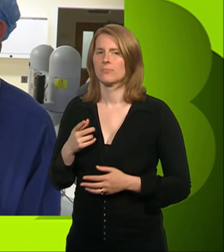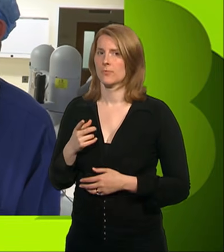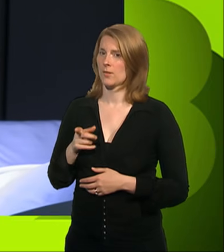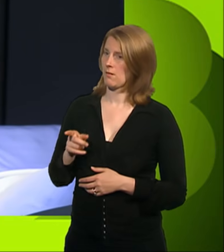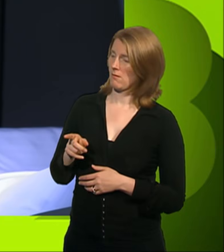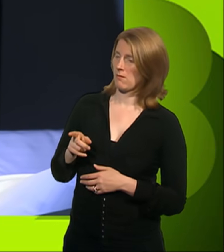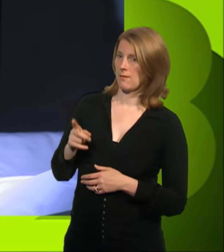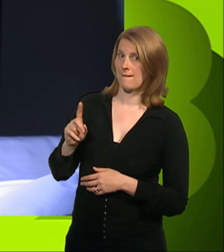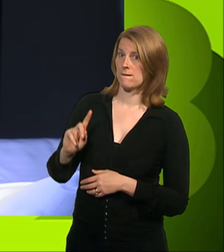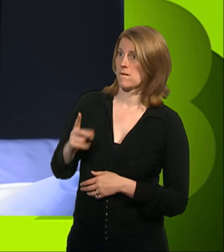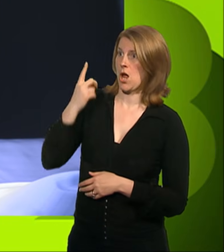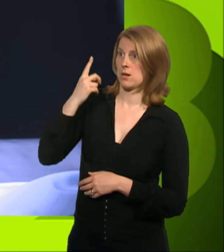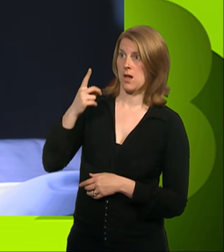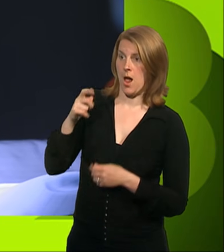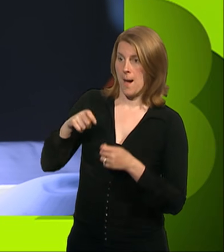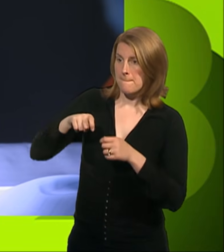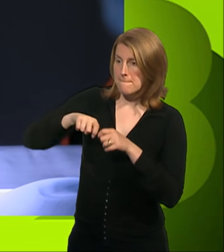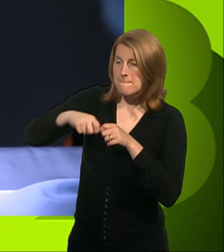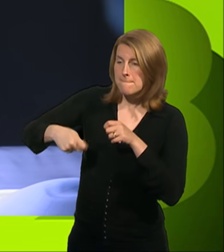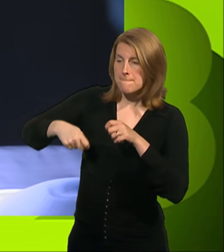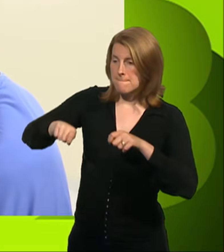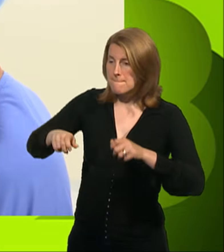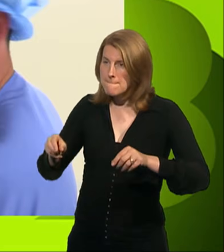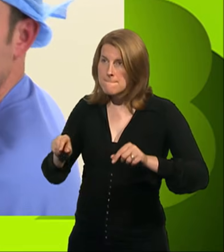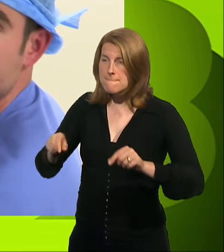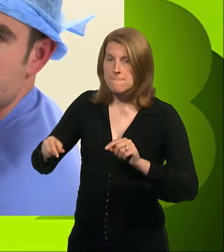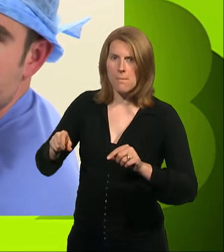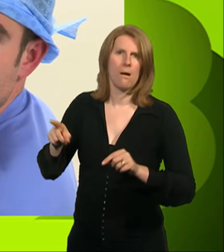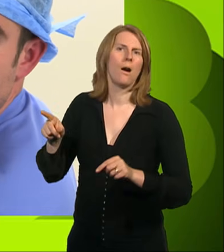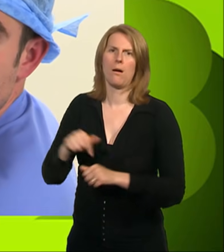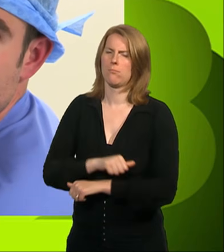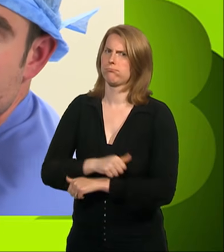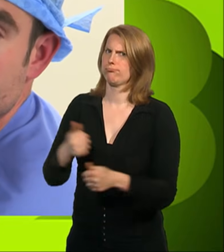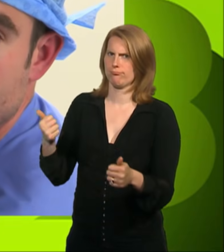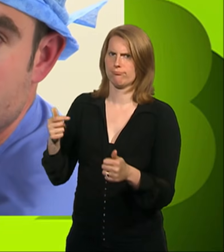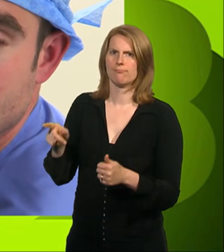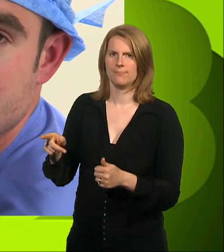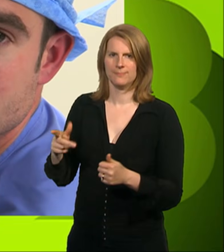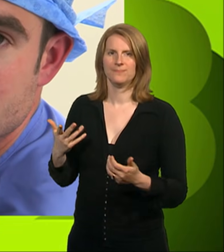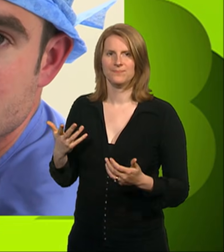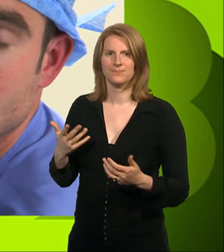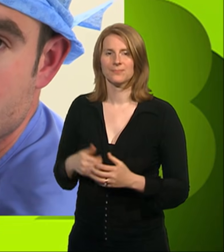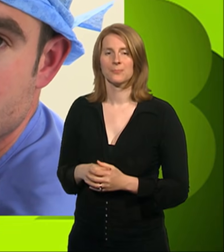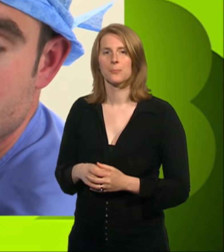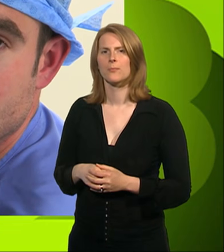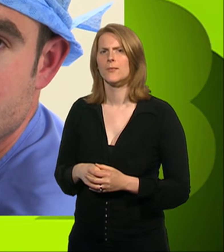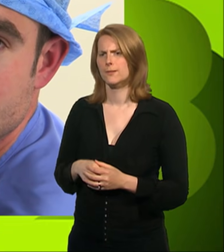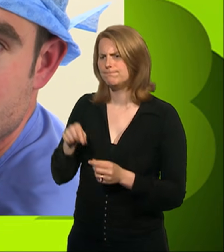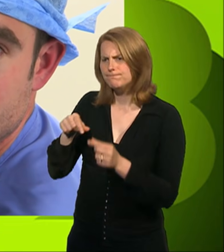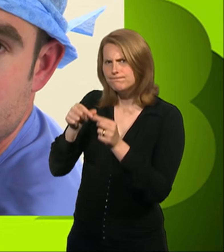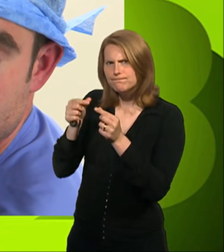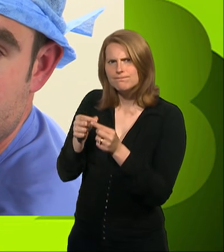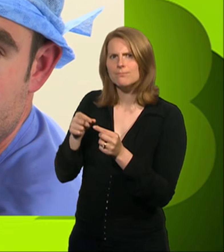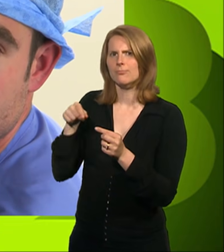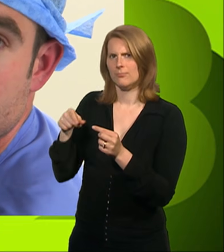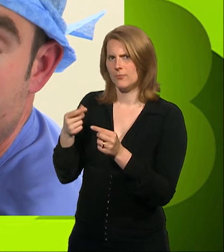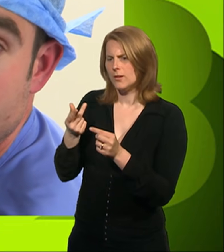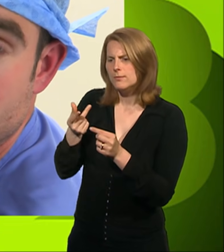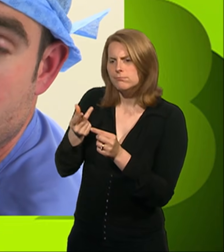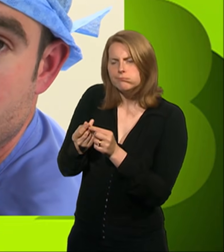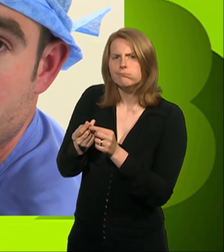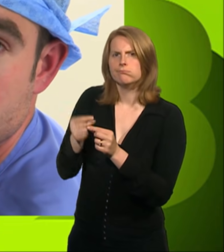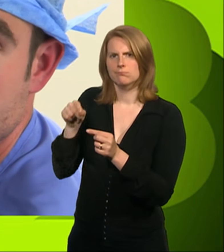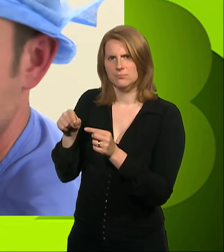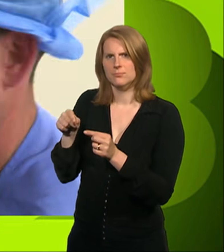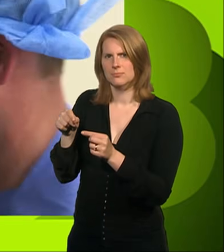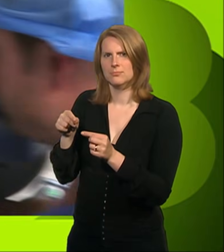he's doing pretty well. Obviously, for the grape, we're using a local anaesthetic, not a general anaesthetic. It's much safer. It's a